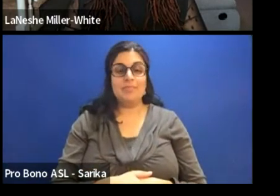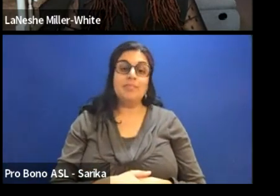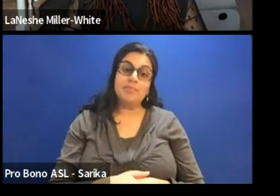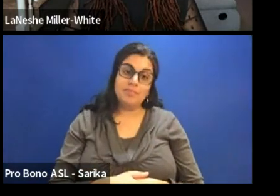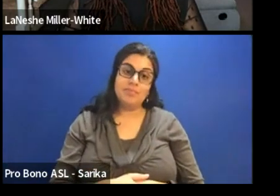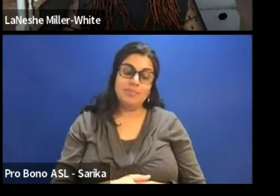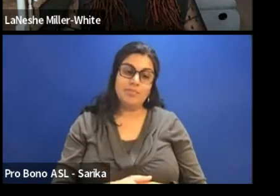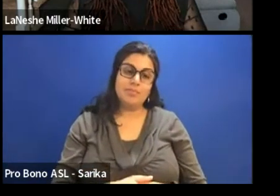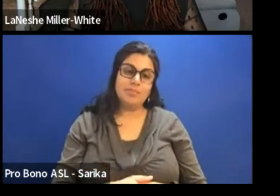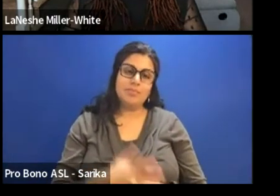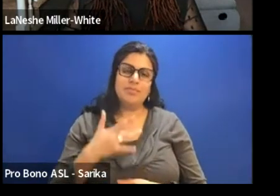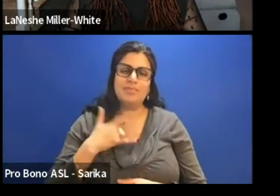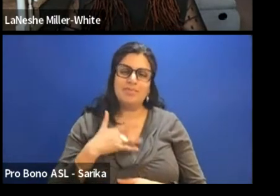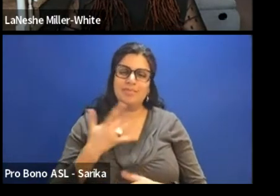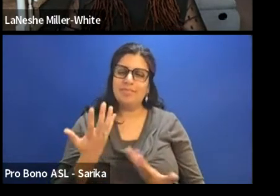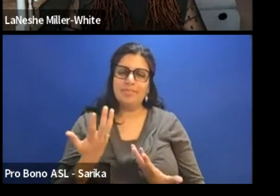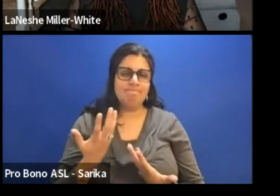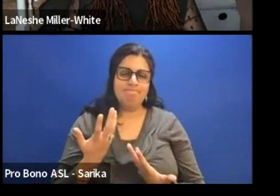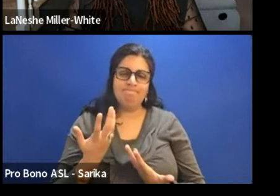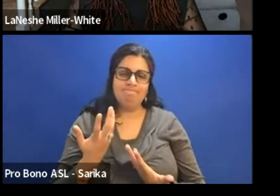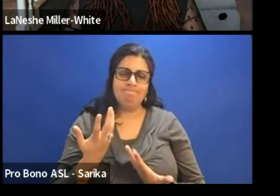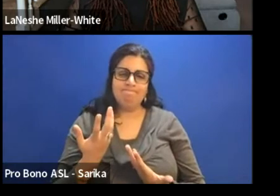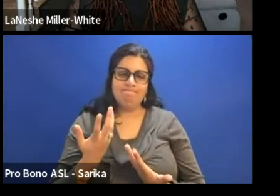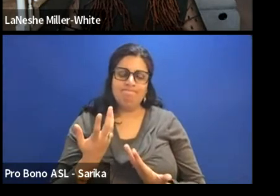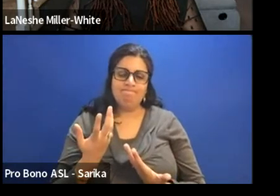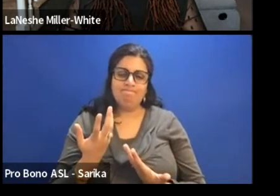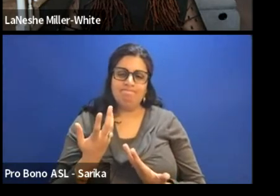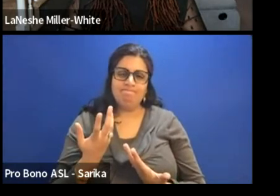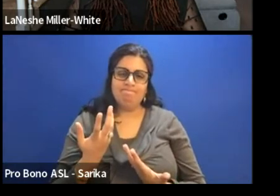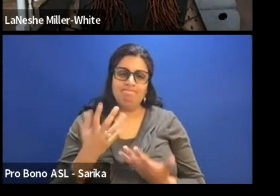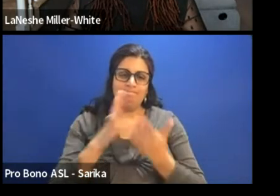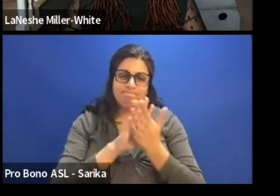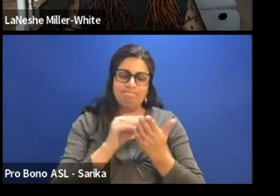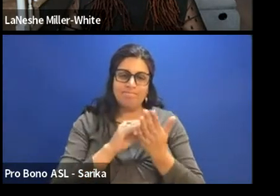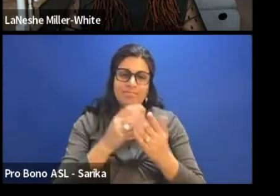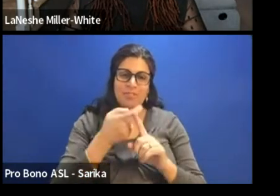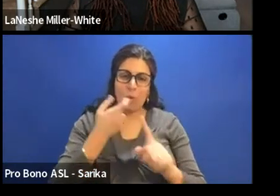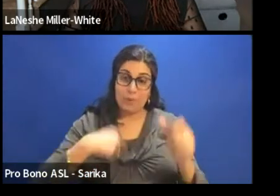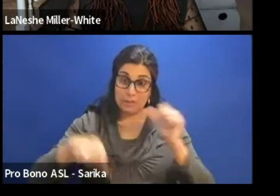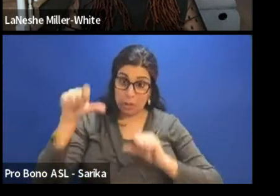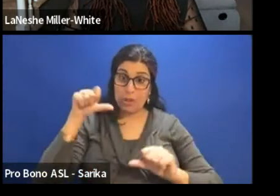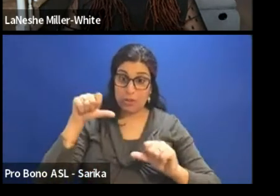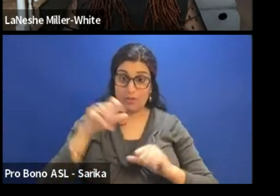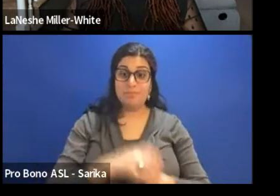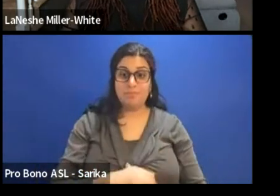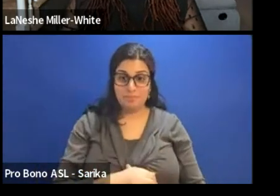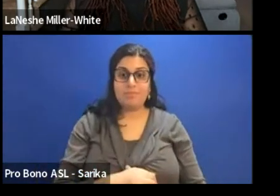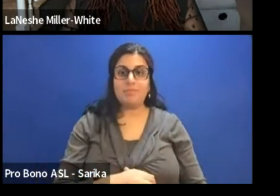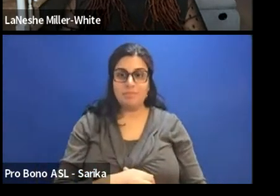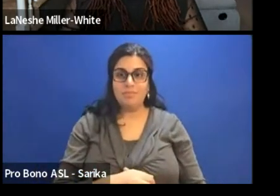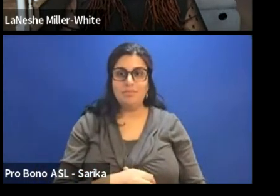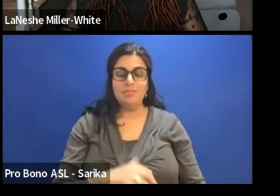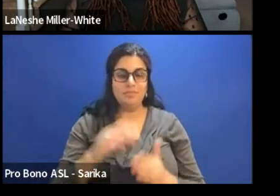So I feel like it's just been learning from each other, right?